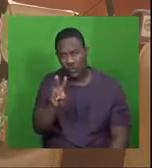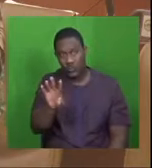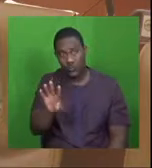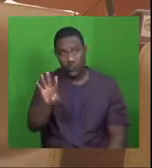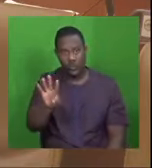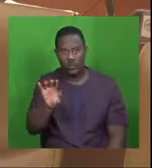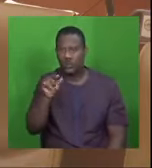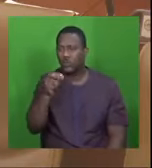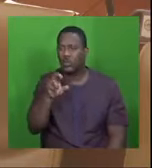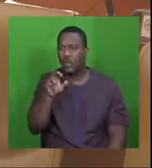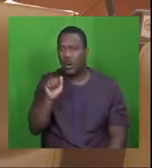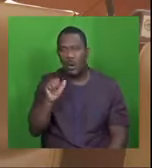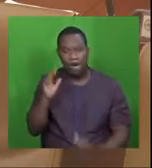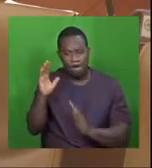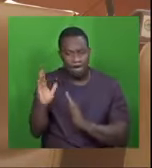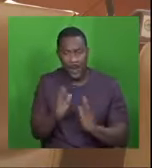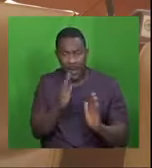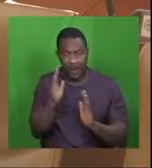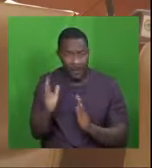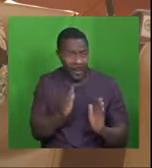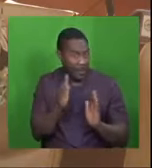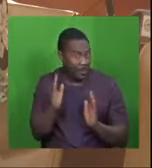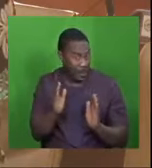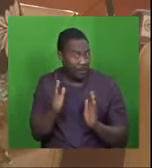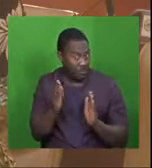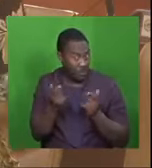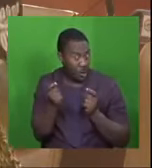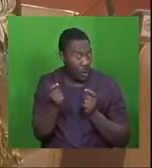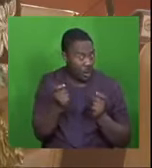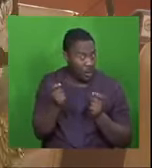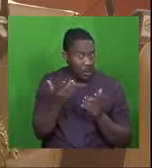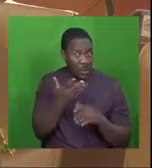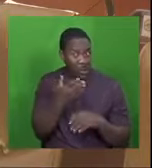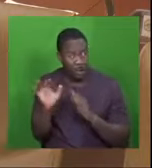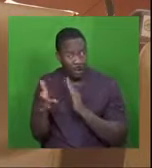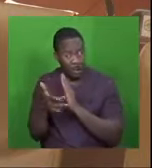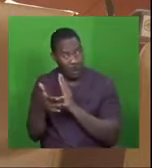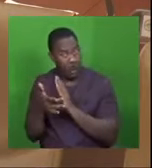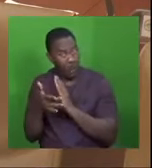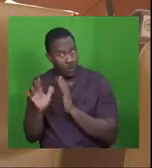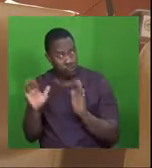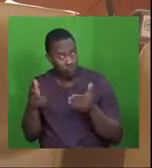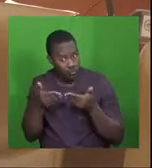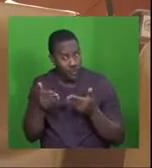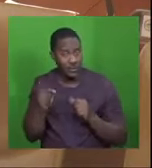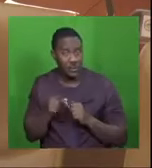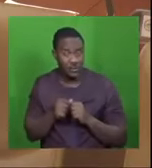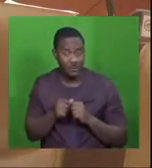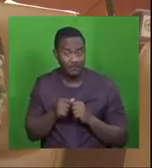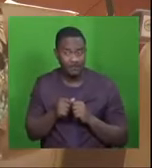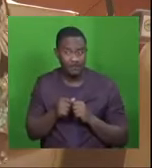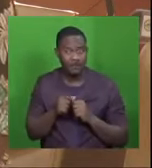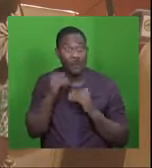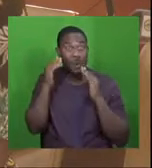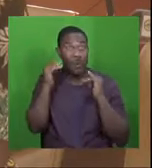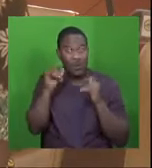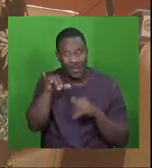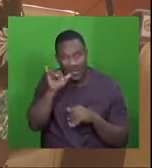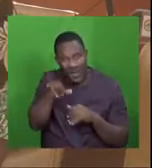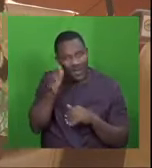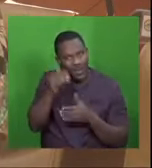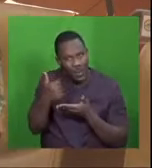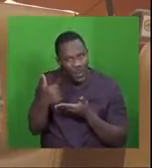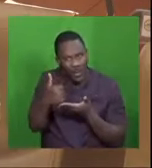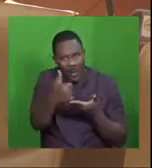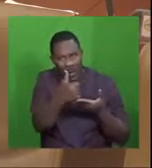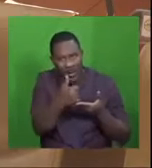put out some reform measures, both administrative and some in technology, technology-driven. We are hoping that that will help